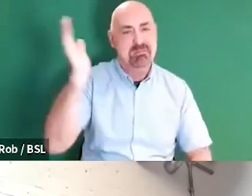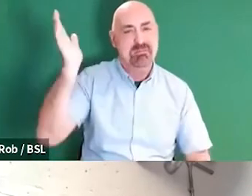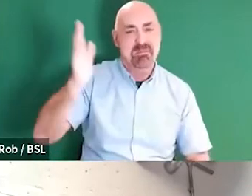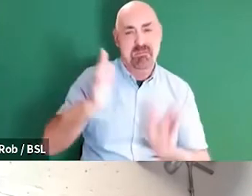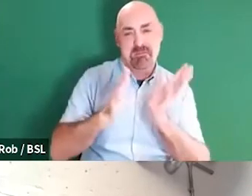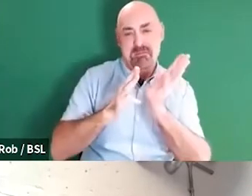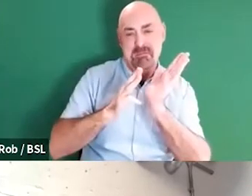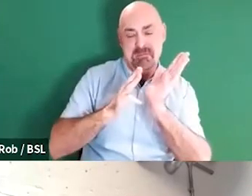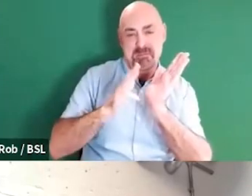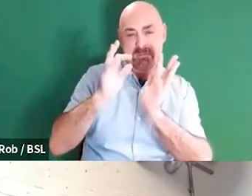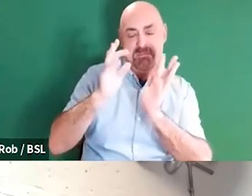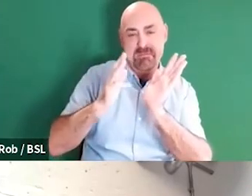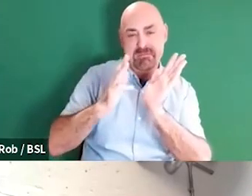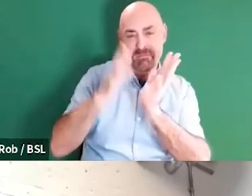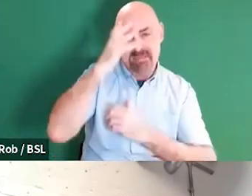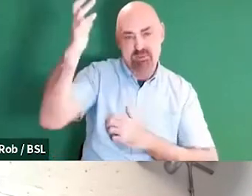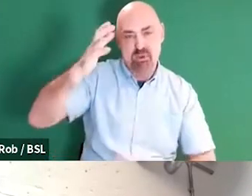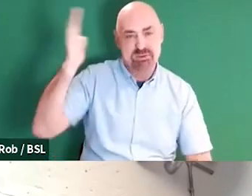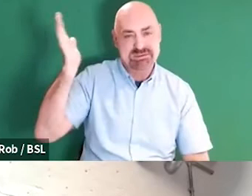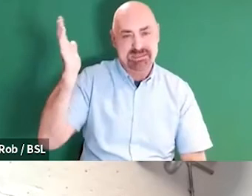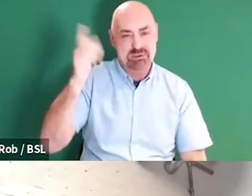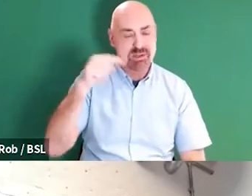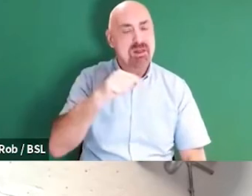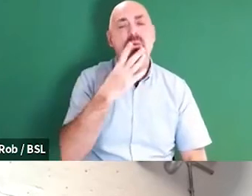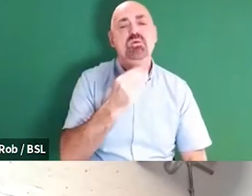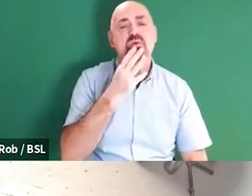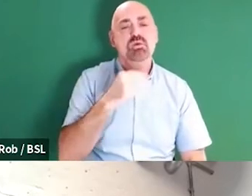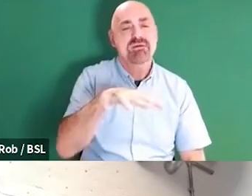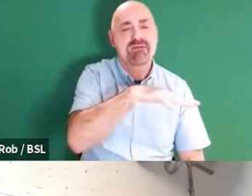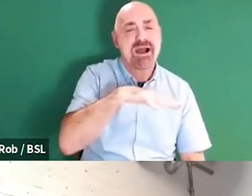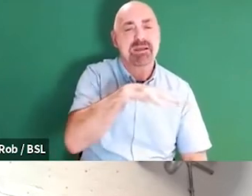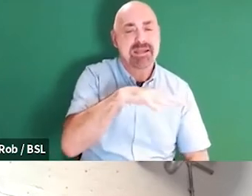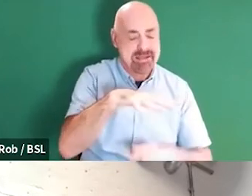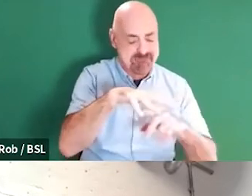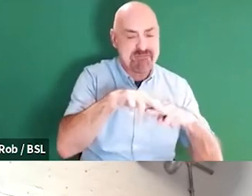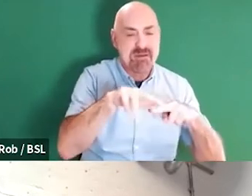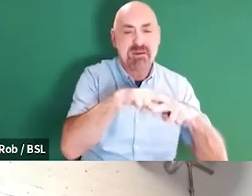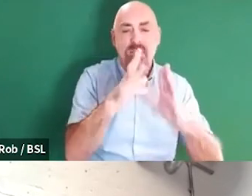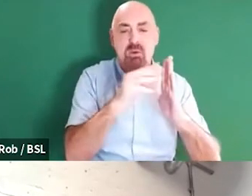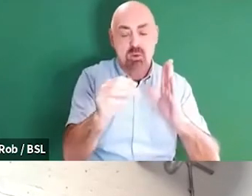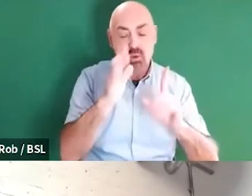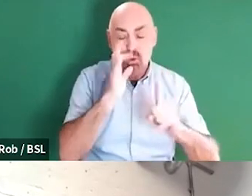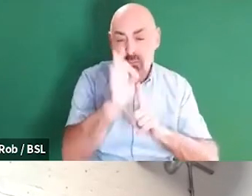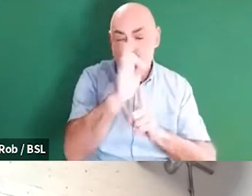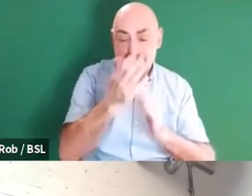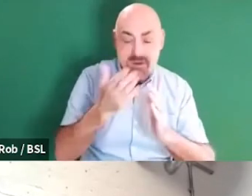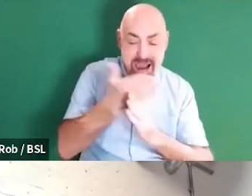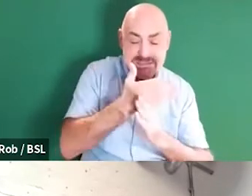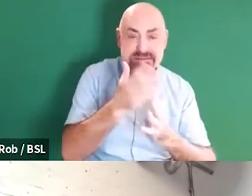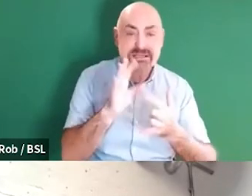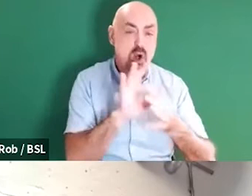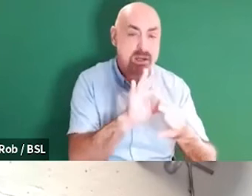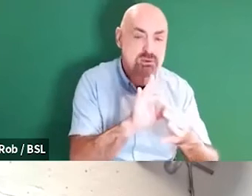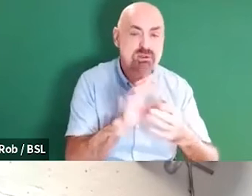highlighted how local authorities are using the Family Hub model to make progress on those underpinning principles of improving access, connection, and